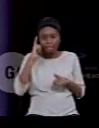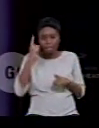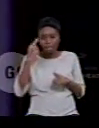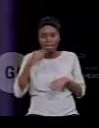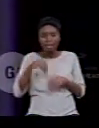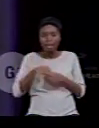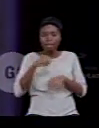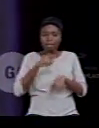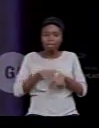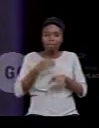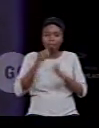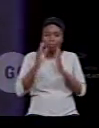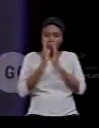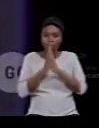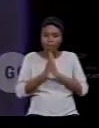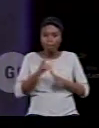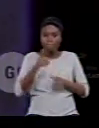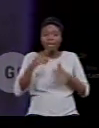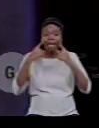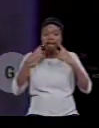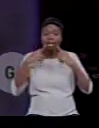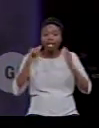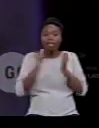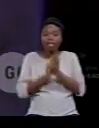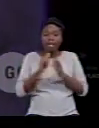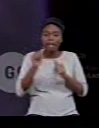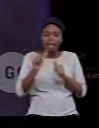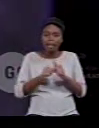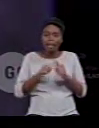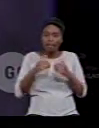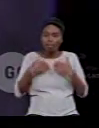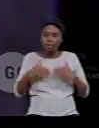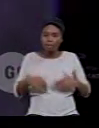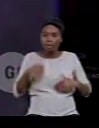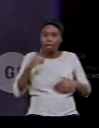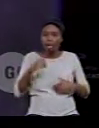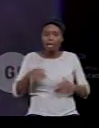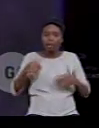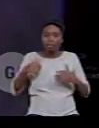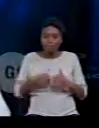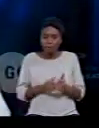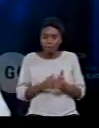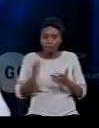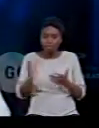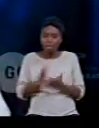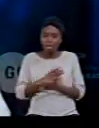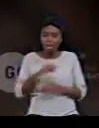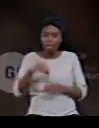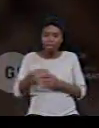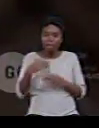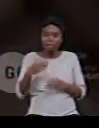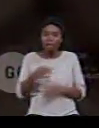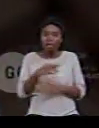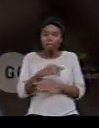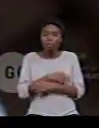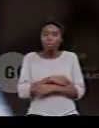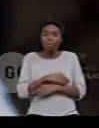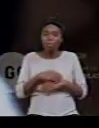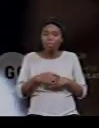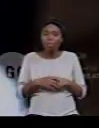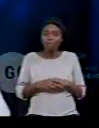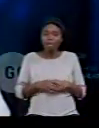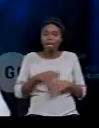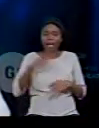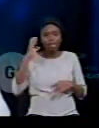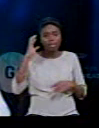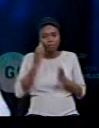he said, in announce and everybody stand. Myself, I follow stand in my room. I'm hearing through my small radio. And